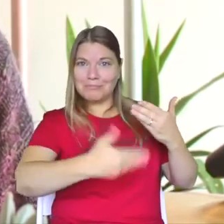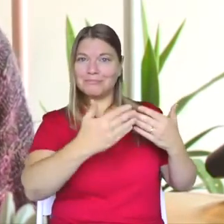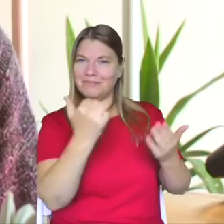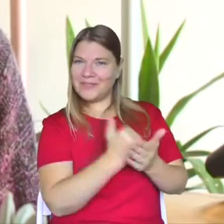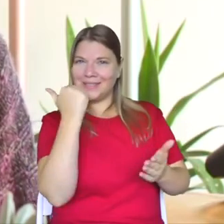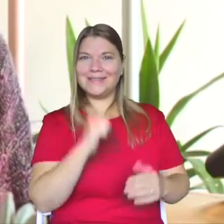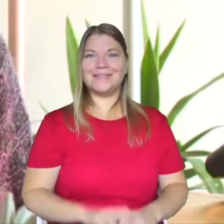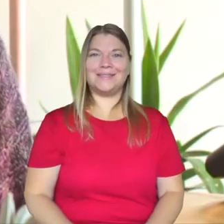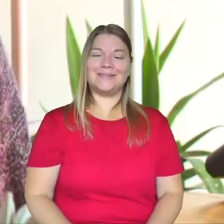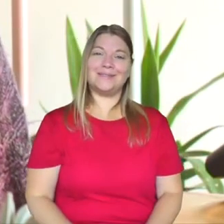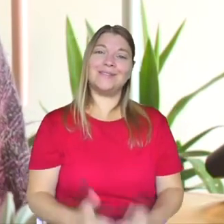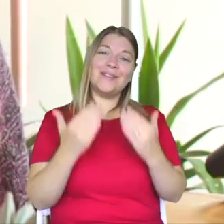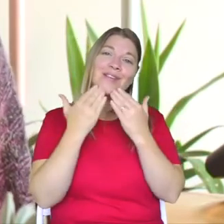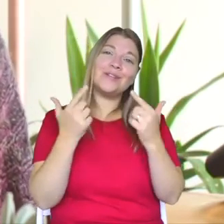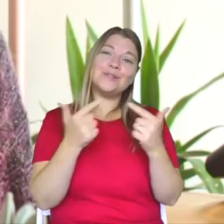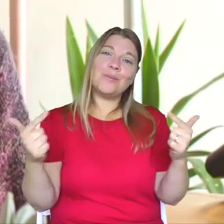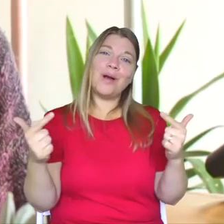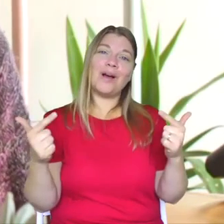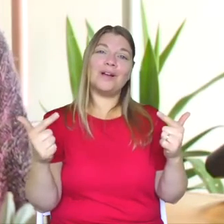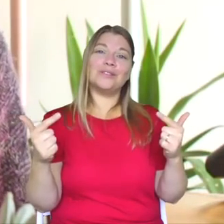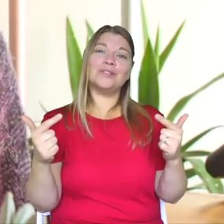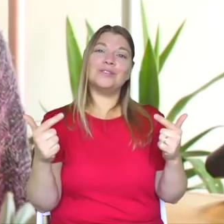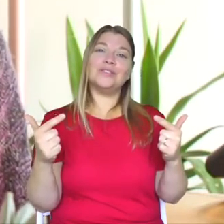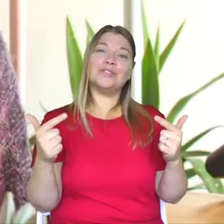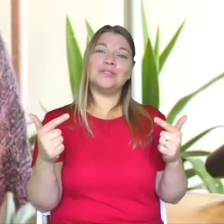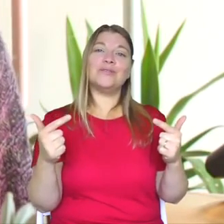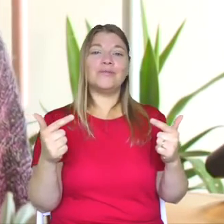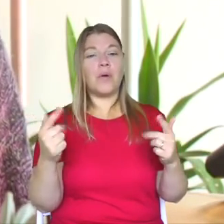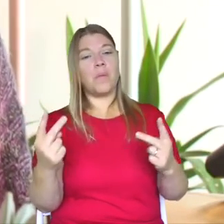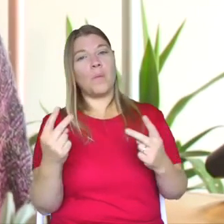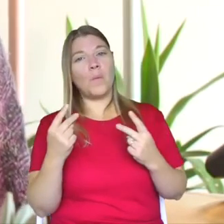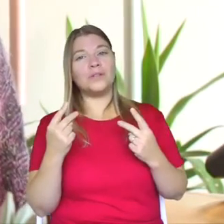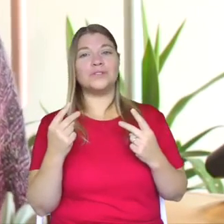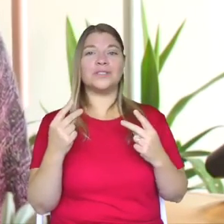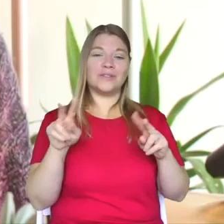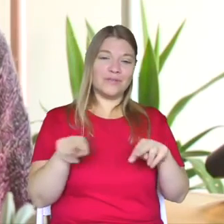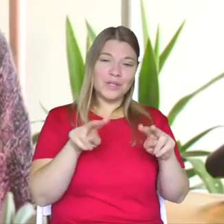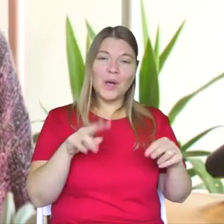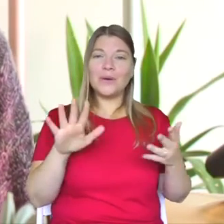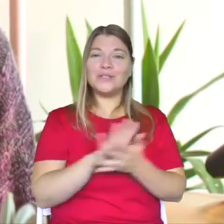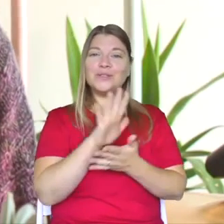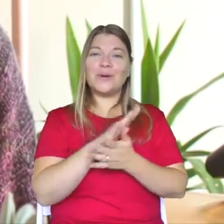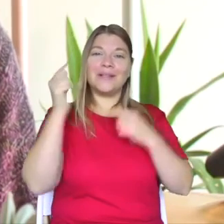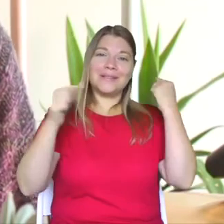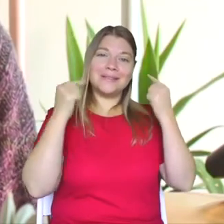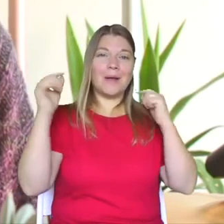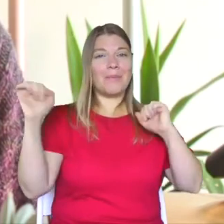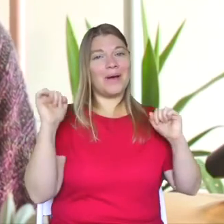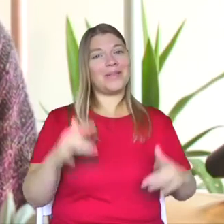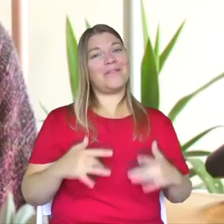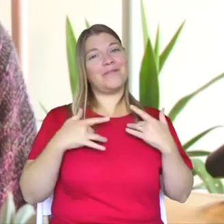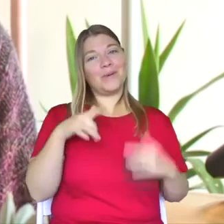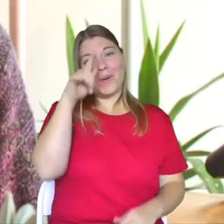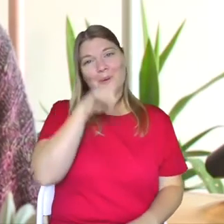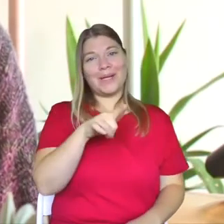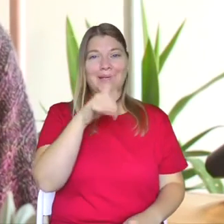Thank you so much for taking the time to enjoy this sound bath. I feel very lucky to have shared this time with you. I